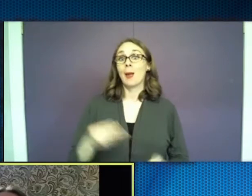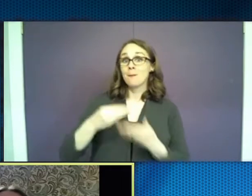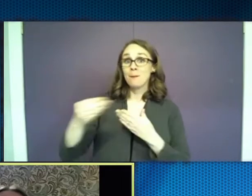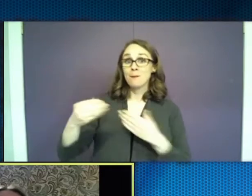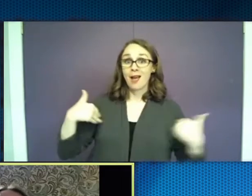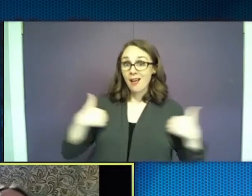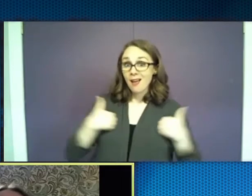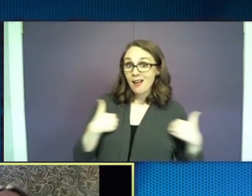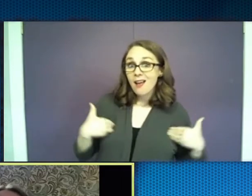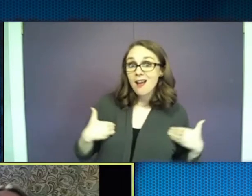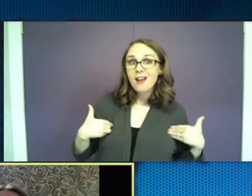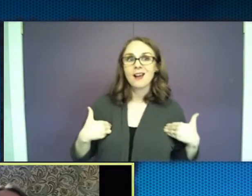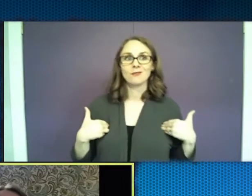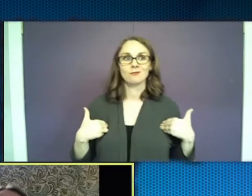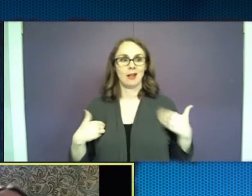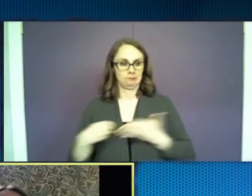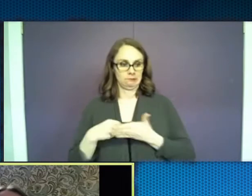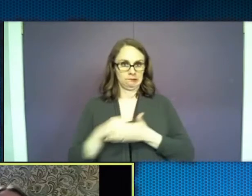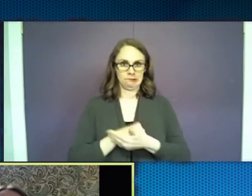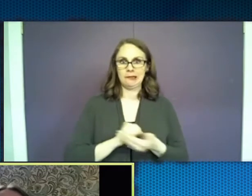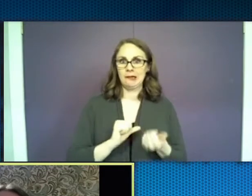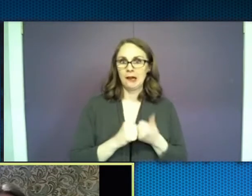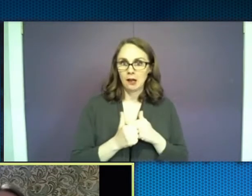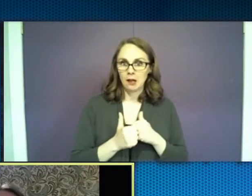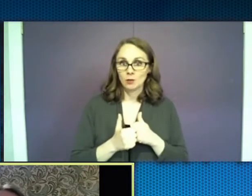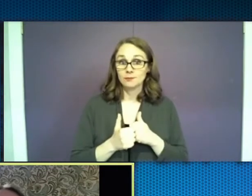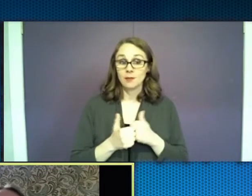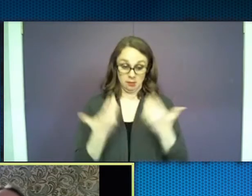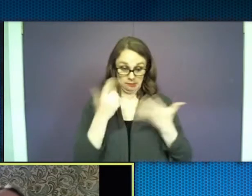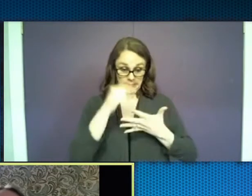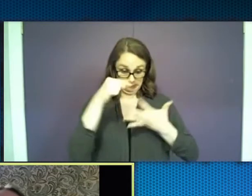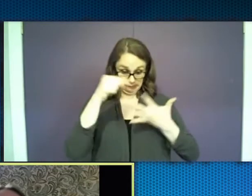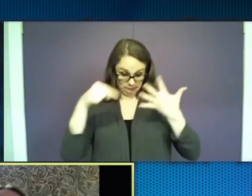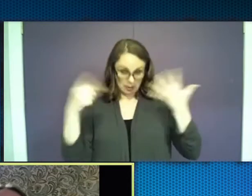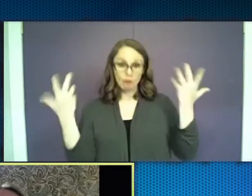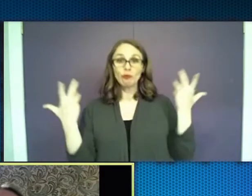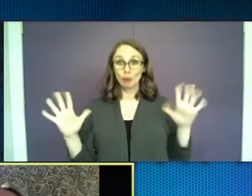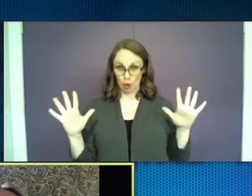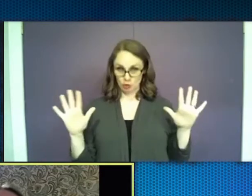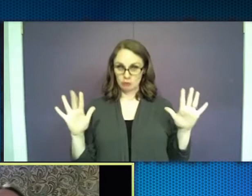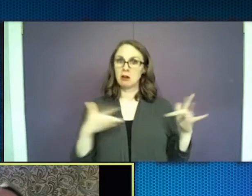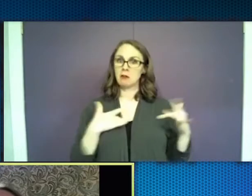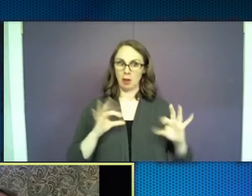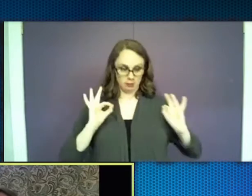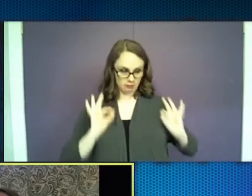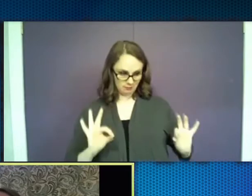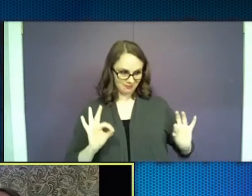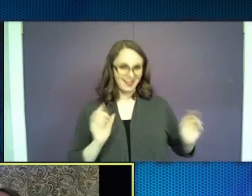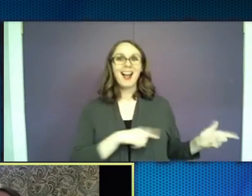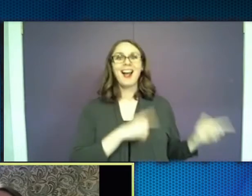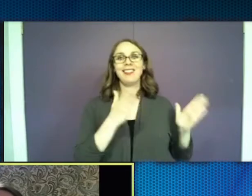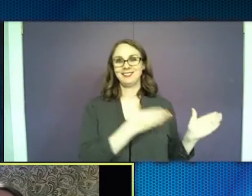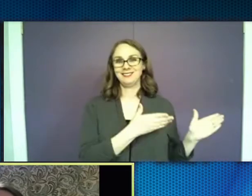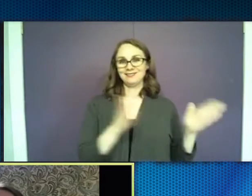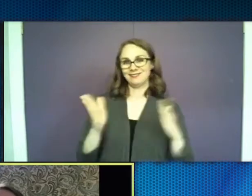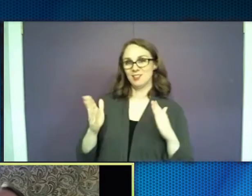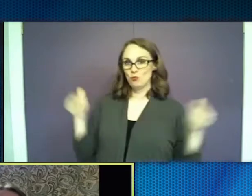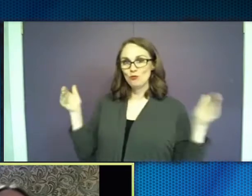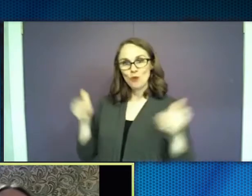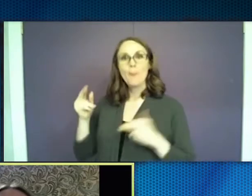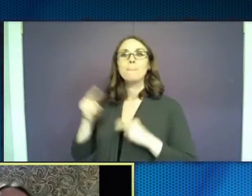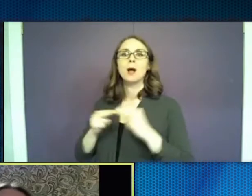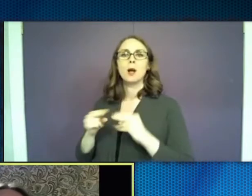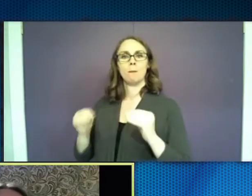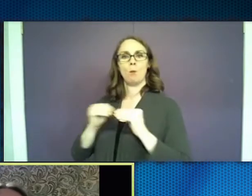and create some source of income. And once that was complete and they felt settled in that, then they could shift focus to building a